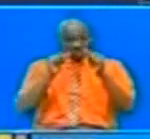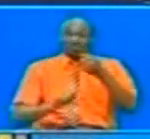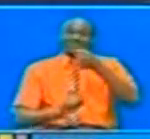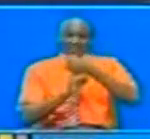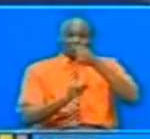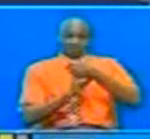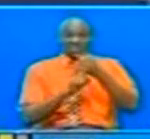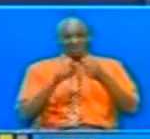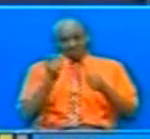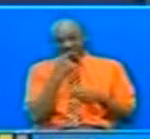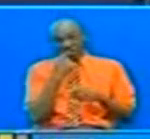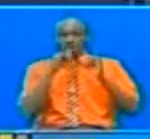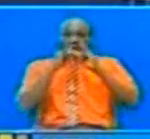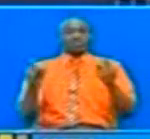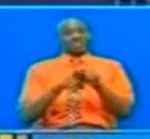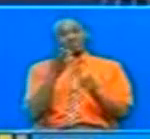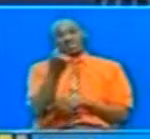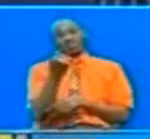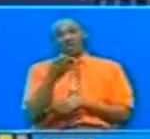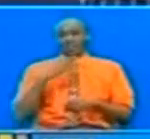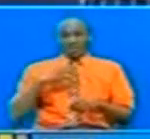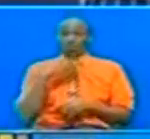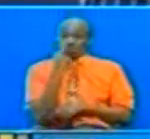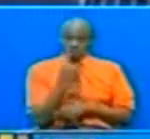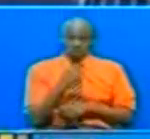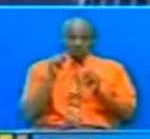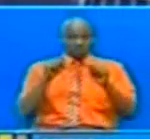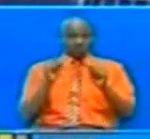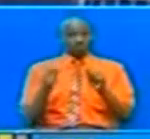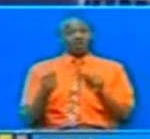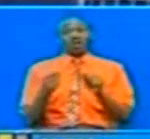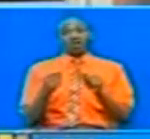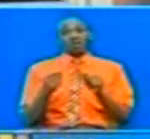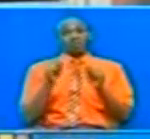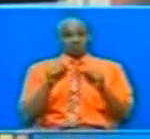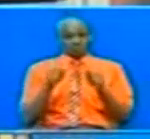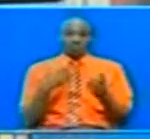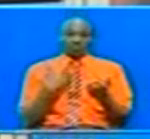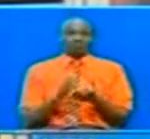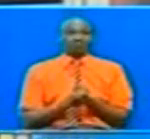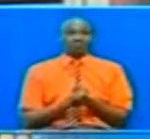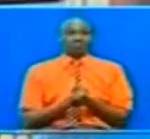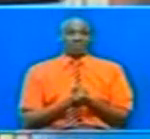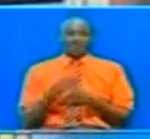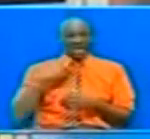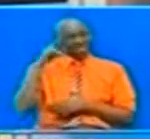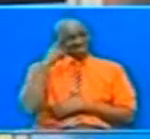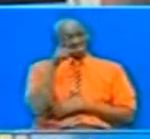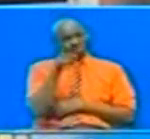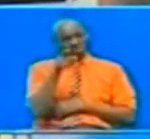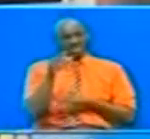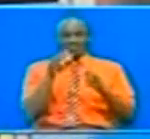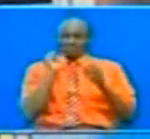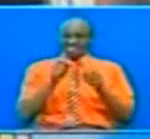support medical camps like this one? Those of us who can be able to afford is something that I think we should be